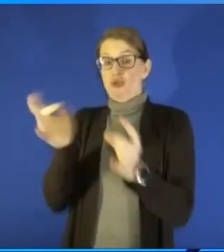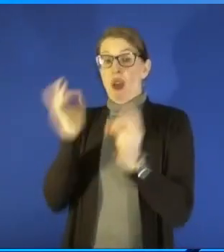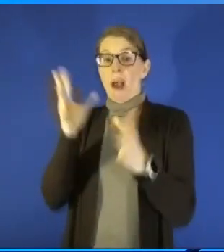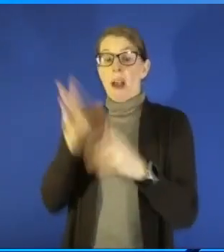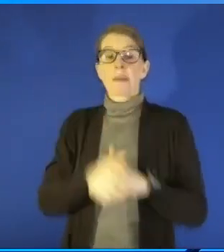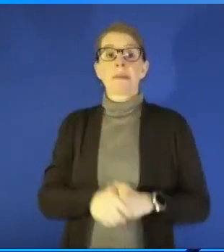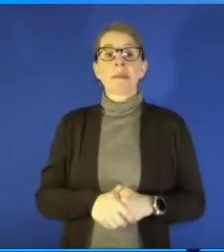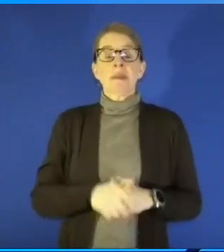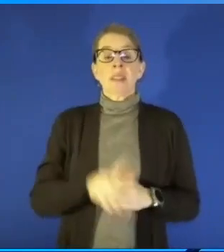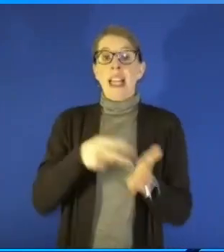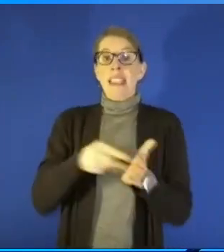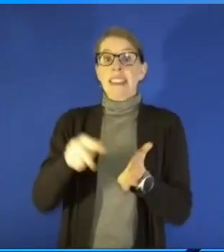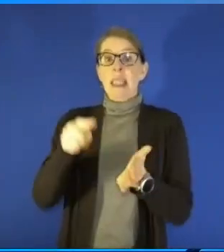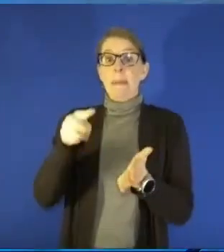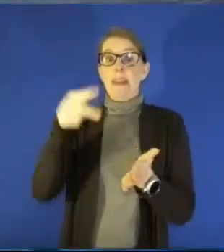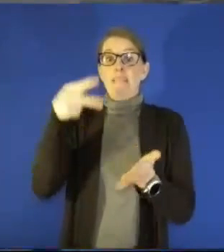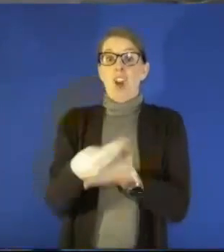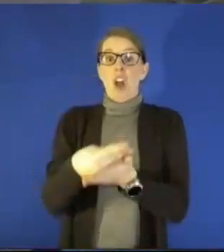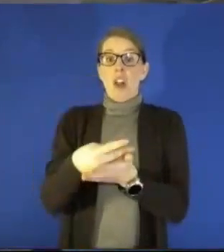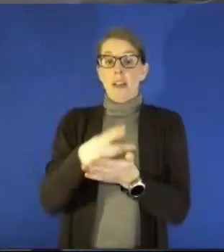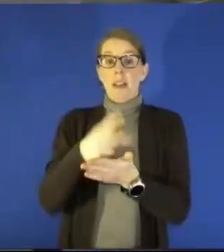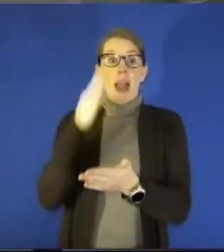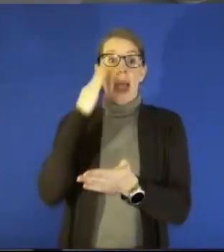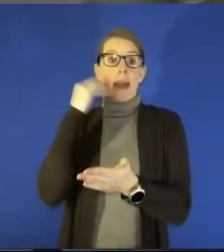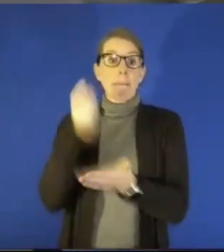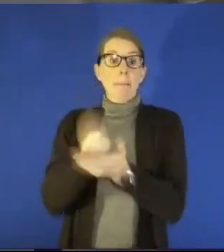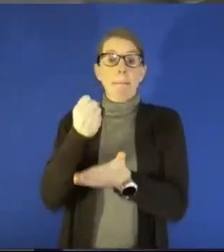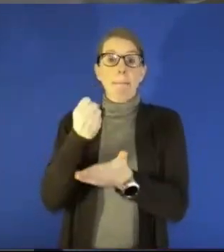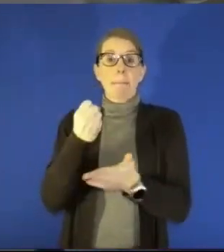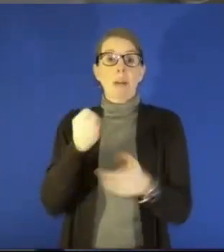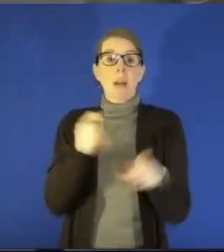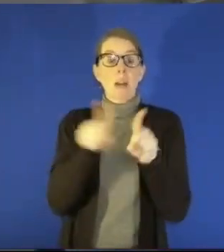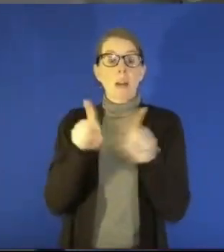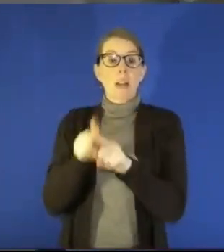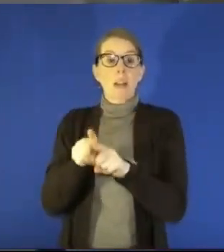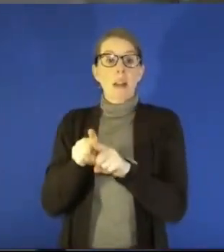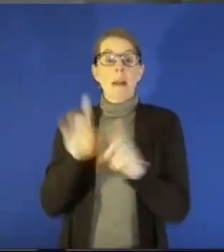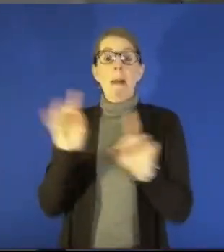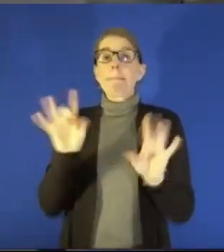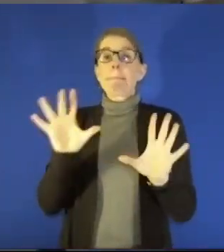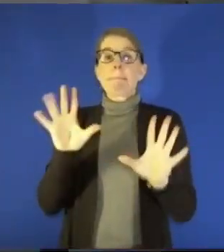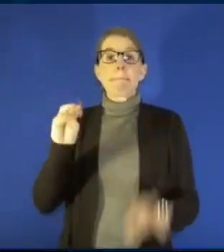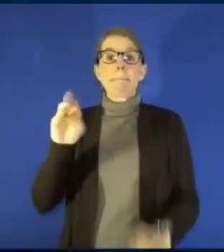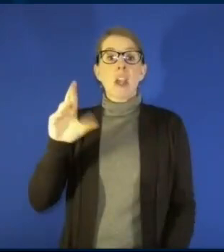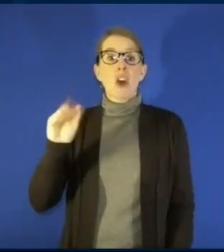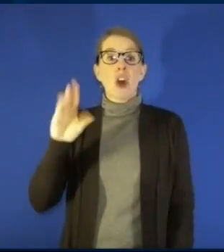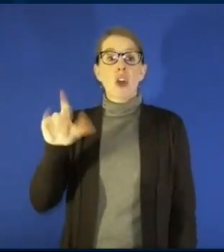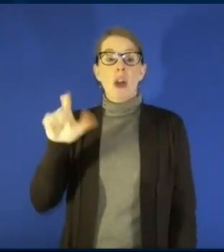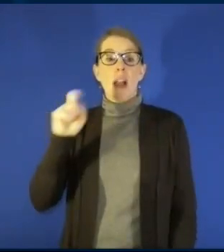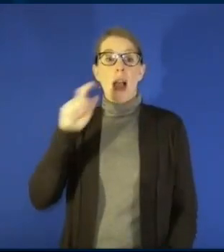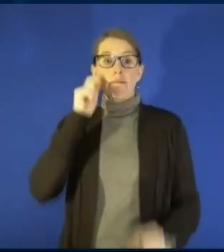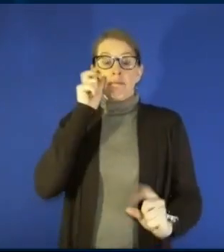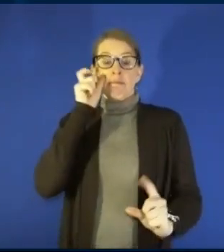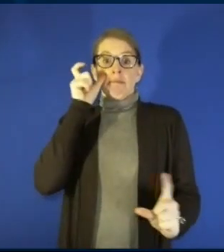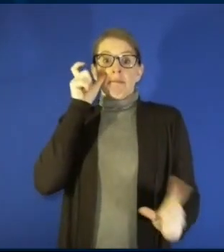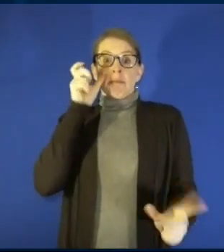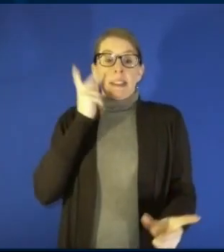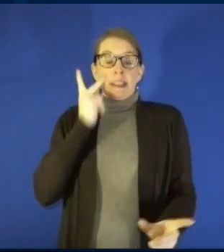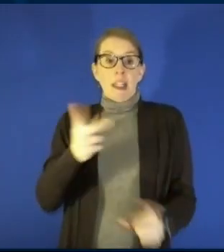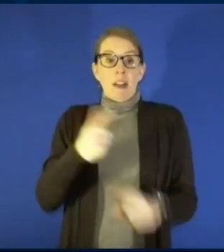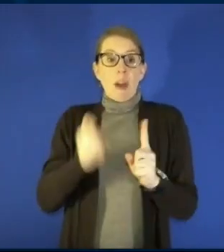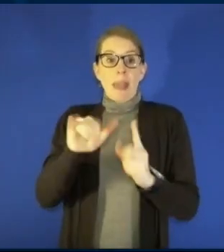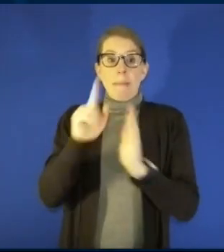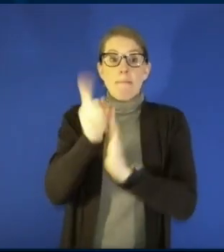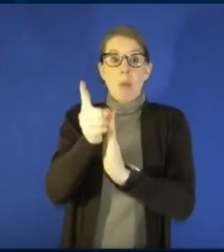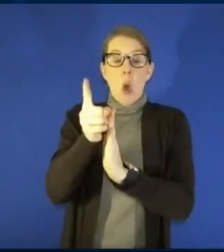and fall and a bump to the head. Also, it is a miracle. I mean, I tear up thinking about it. Seeing her from that moment and